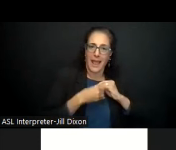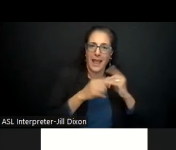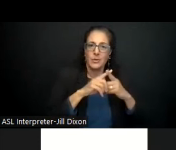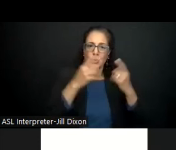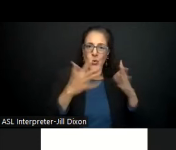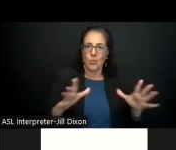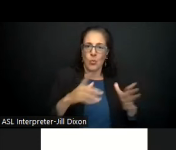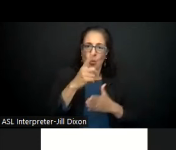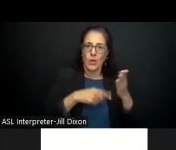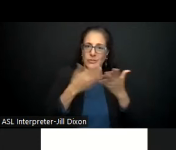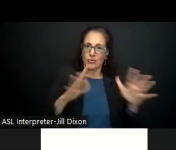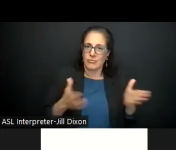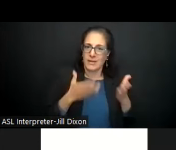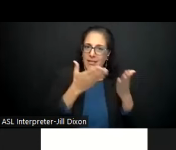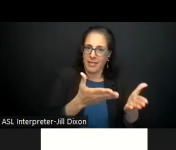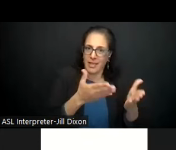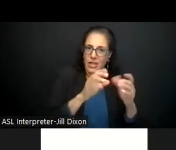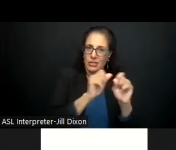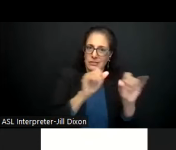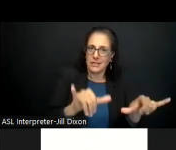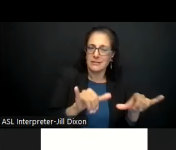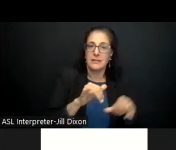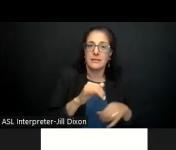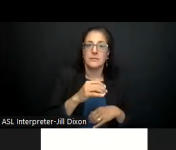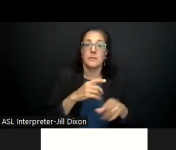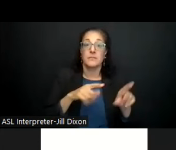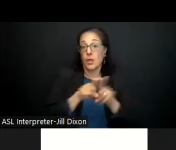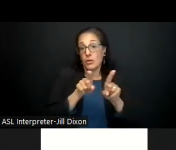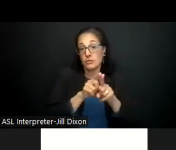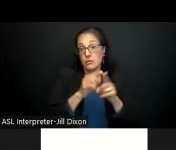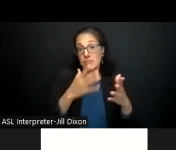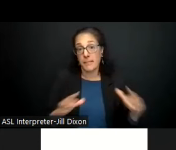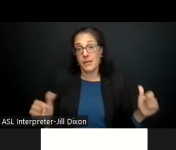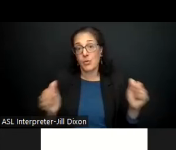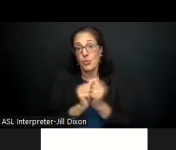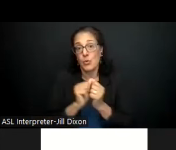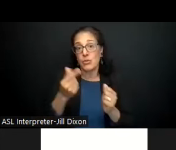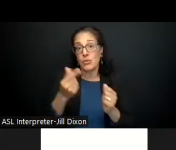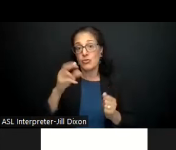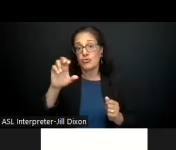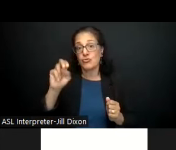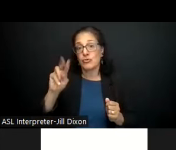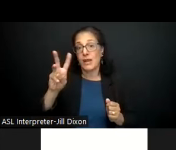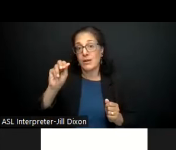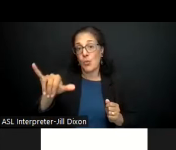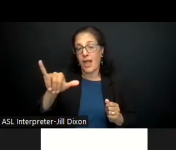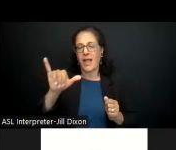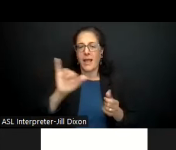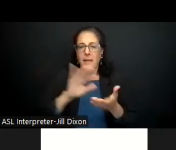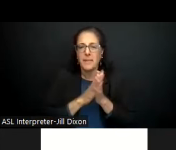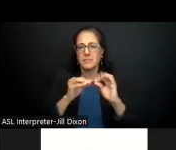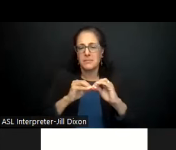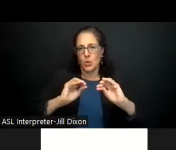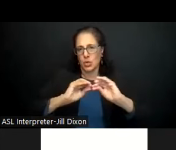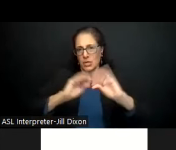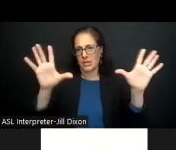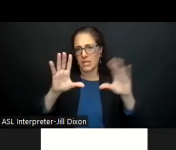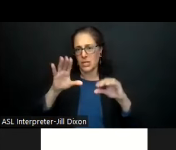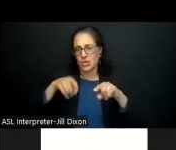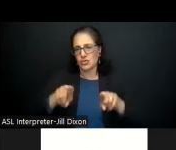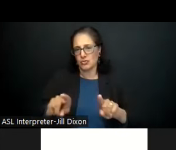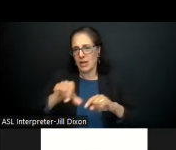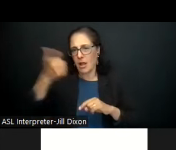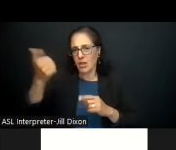Also in possible conjunction with some of the Greenway projects, which becomes more explicit in some of our other